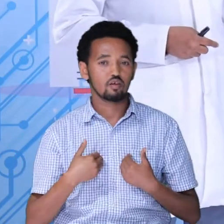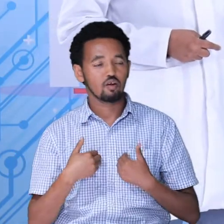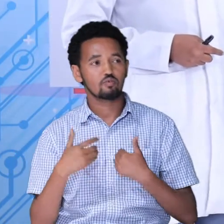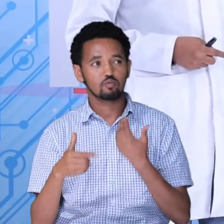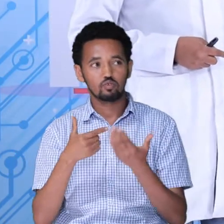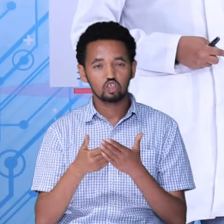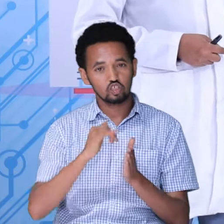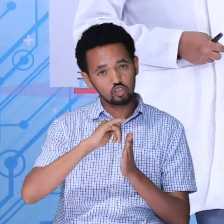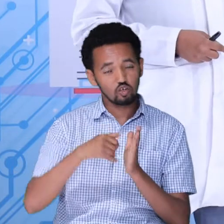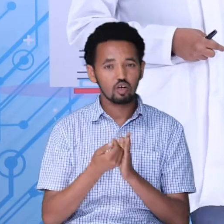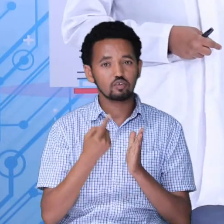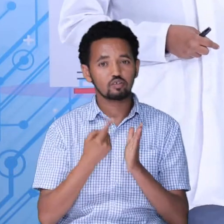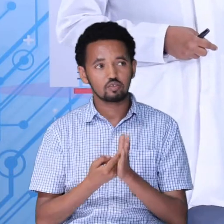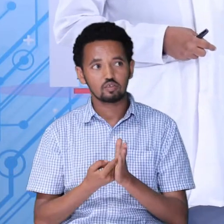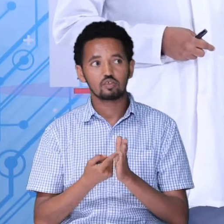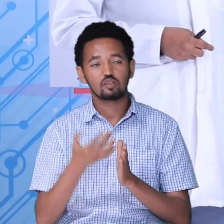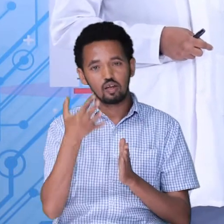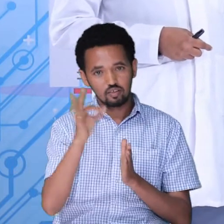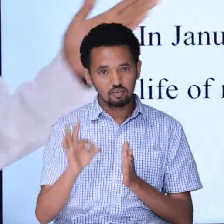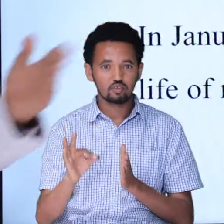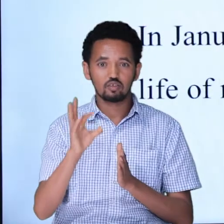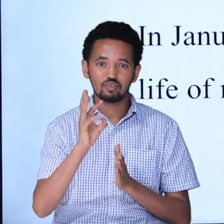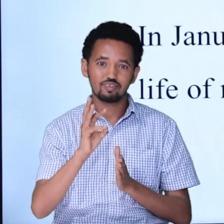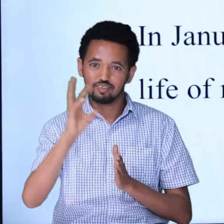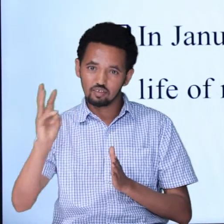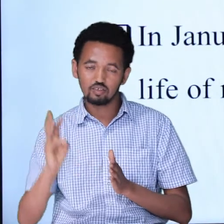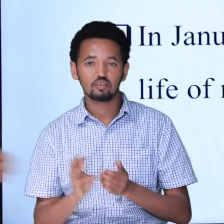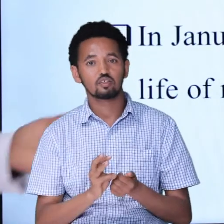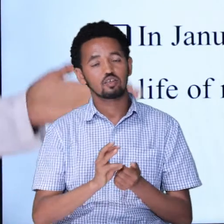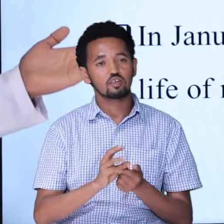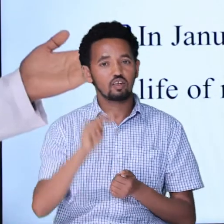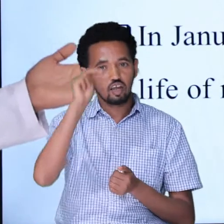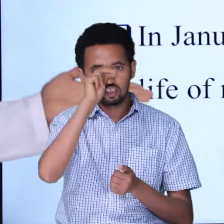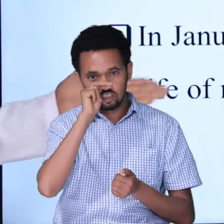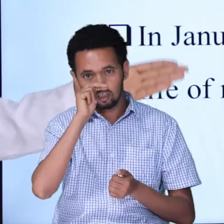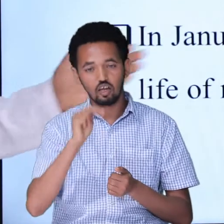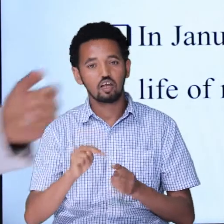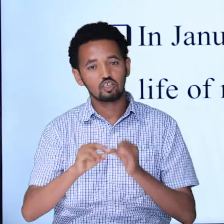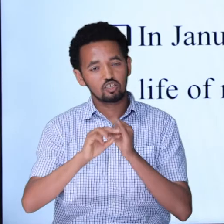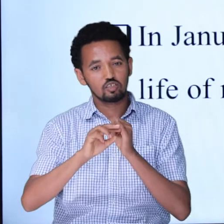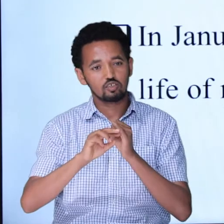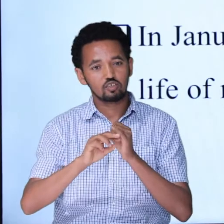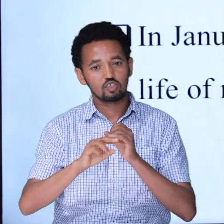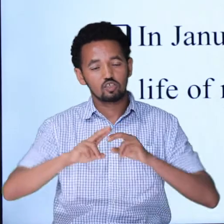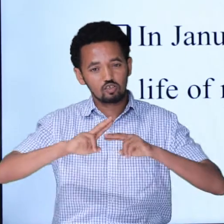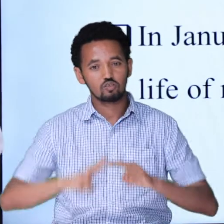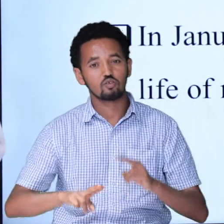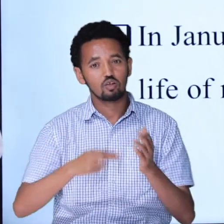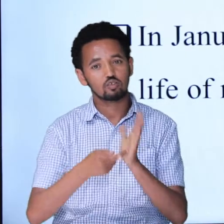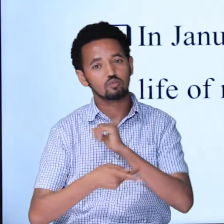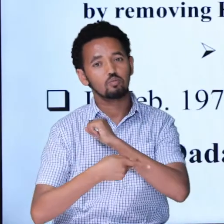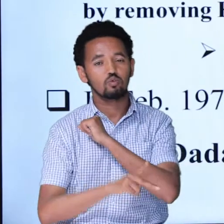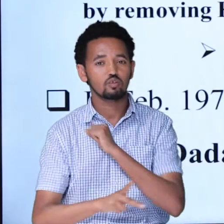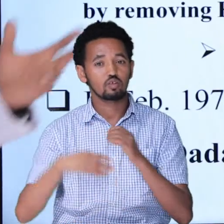January 1966, a coup in Nigeria destroyed a life of many political leaders in